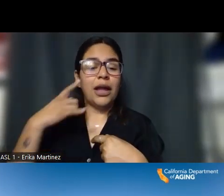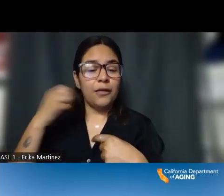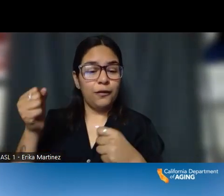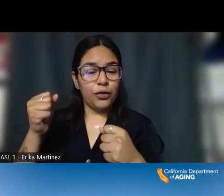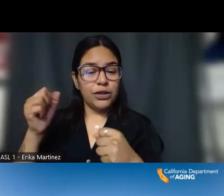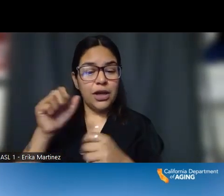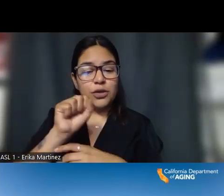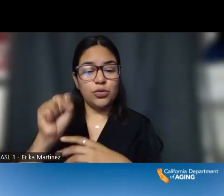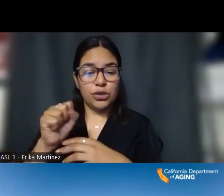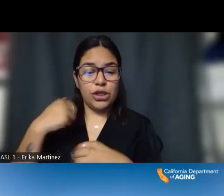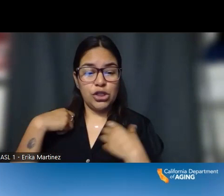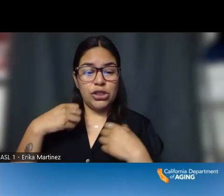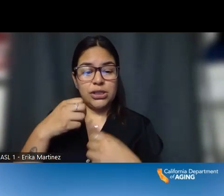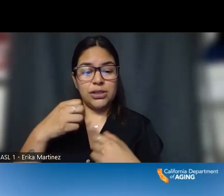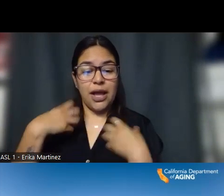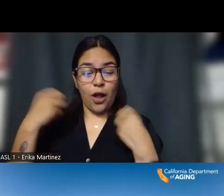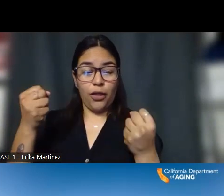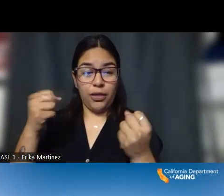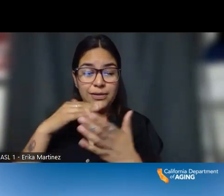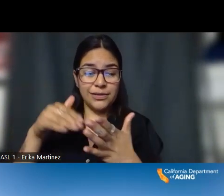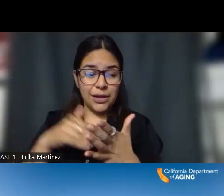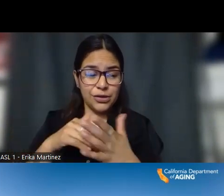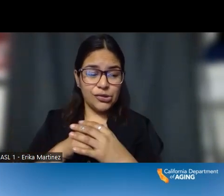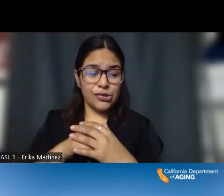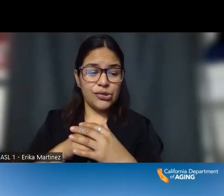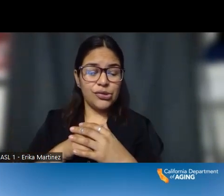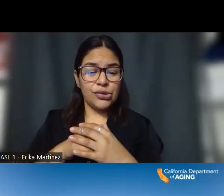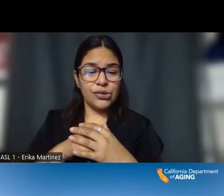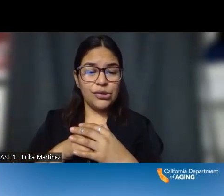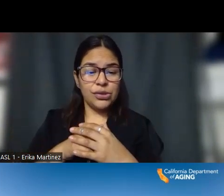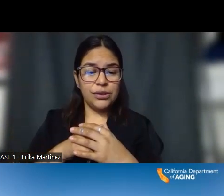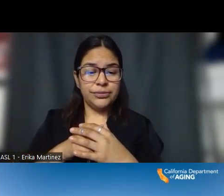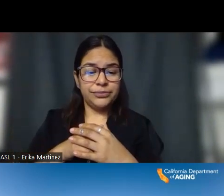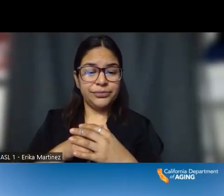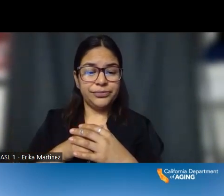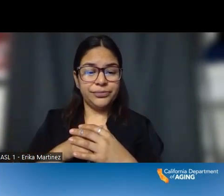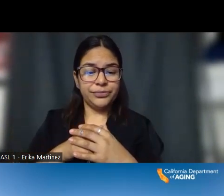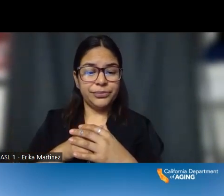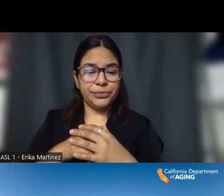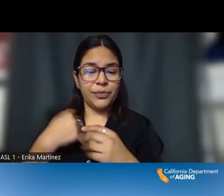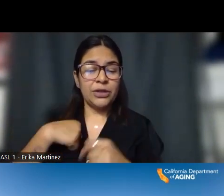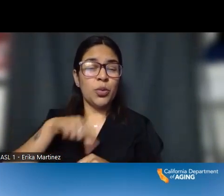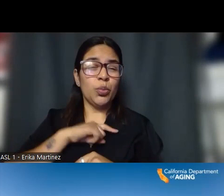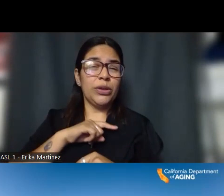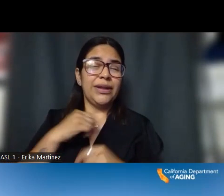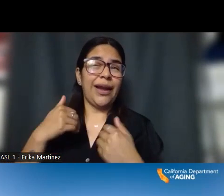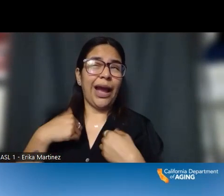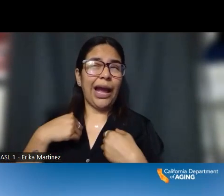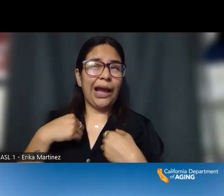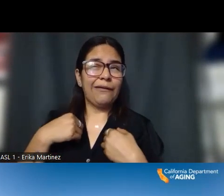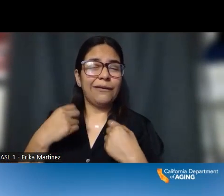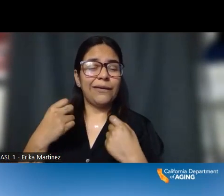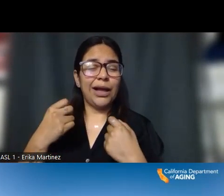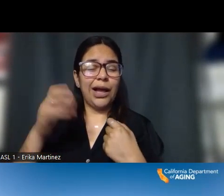and provide proper education out into the community as far as what we do. There's a little over 1,200